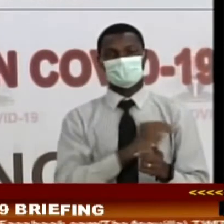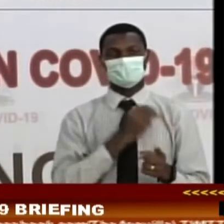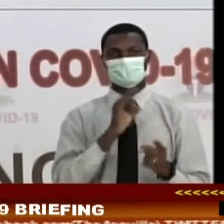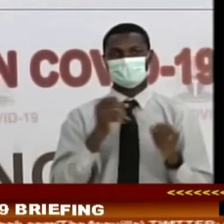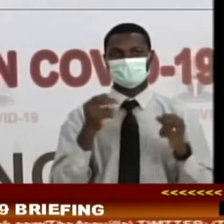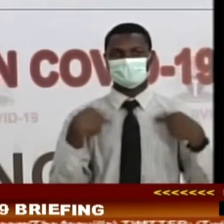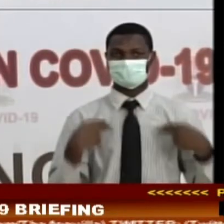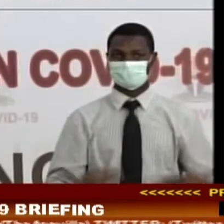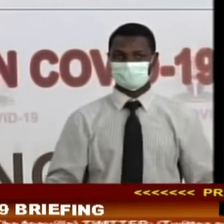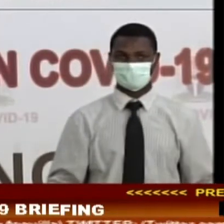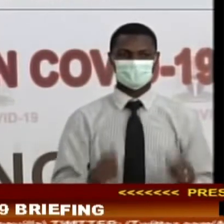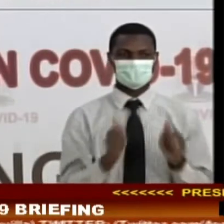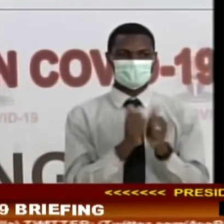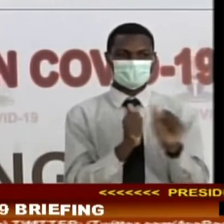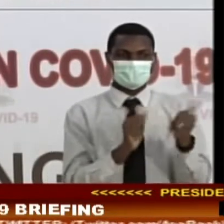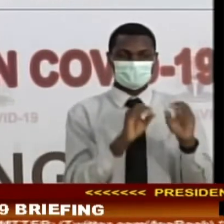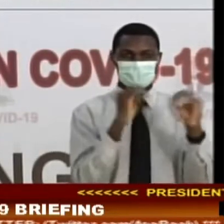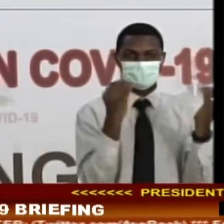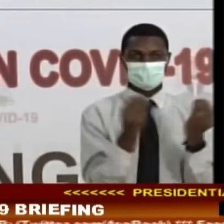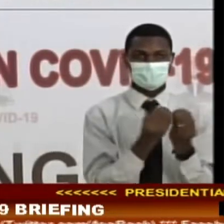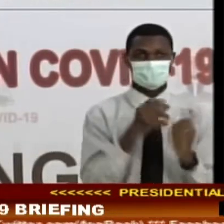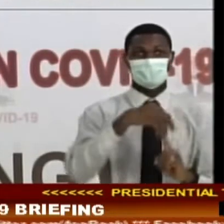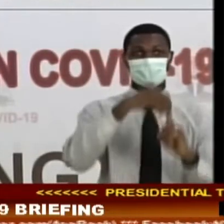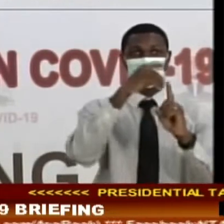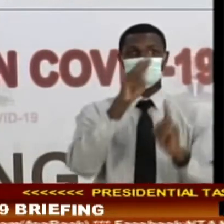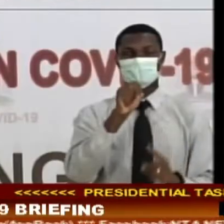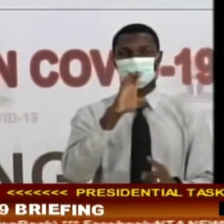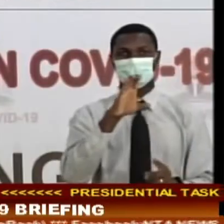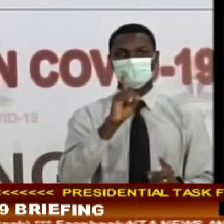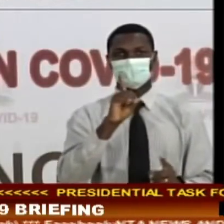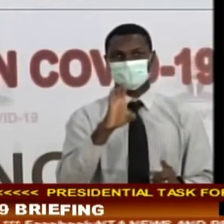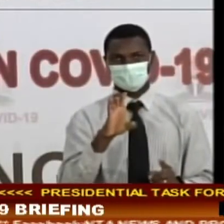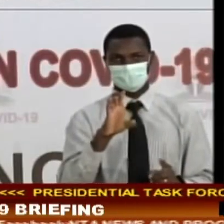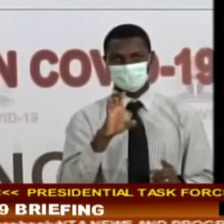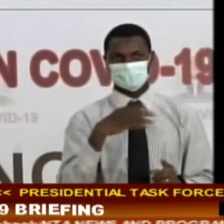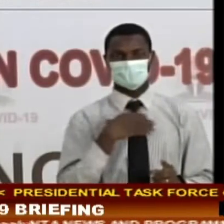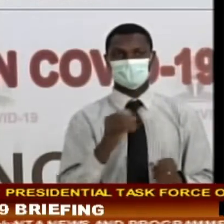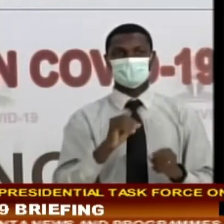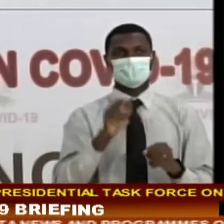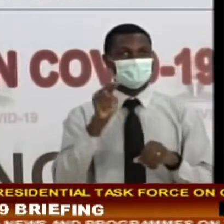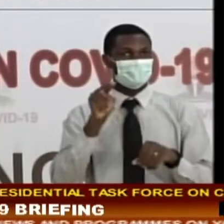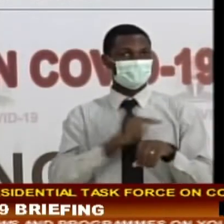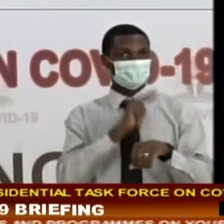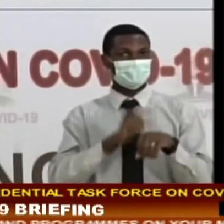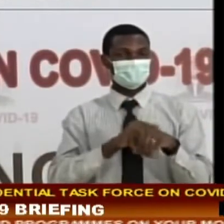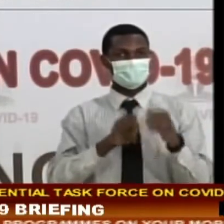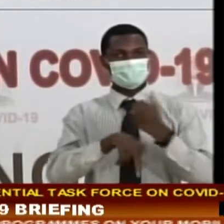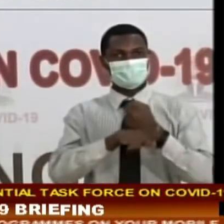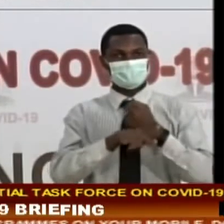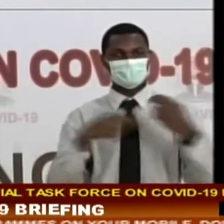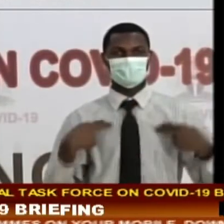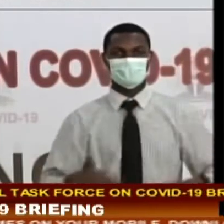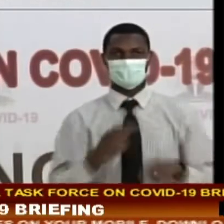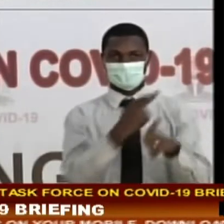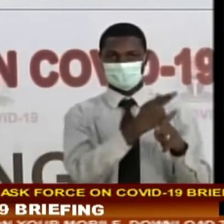particularly the Nigeria Center for Disease Control and the Nigeria National Primary Healthcare development